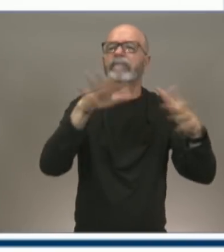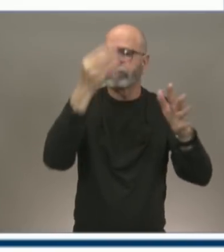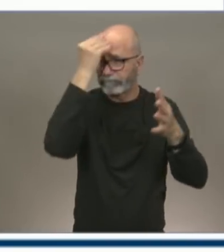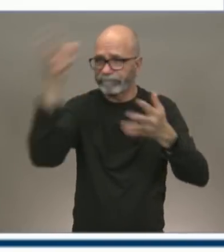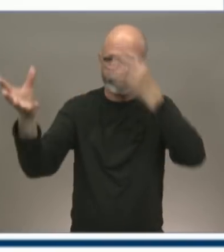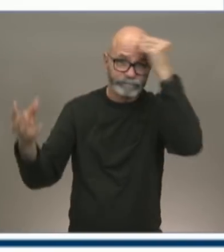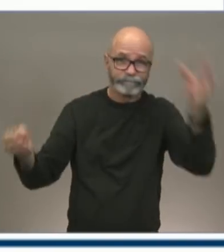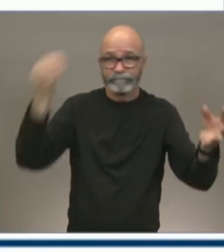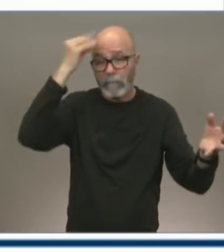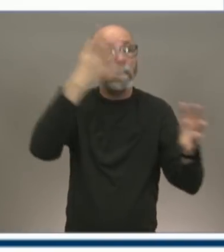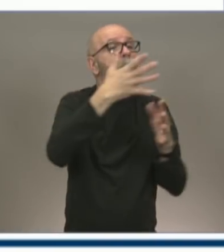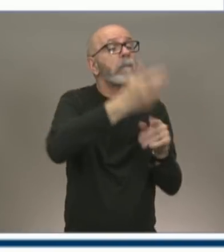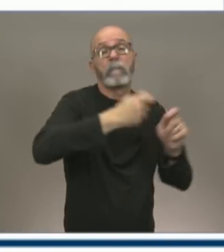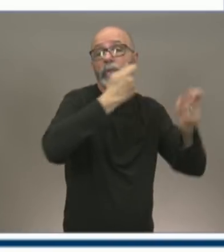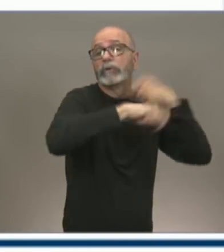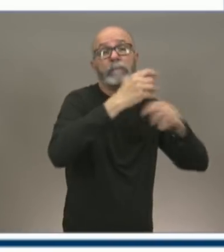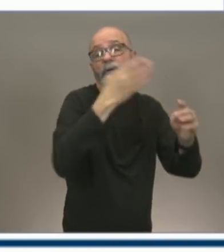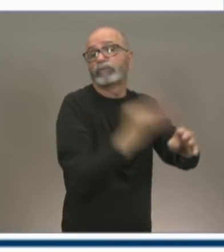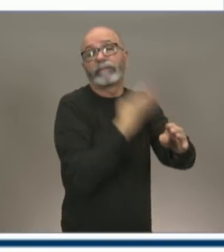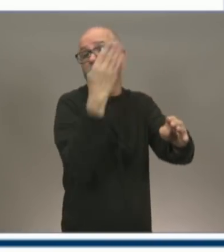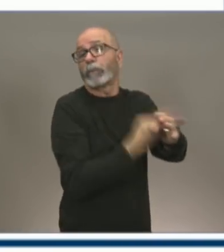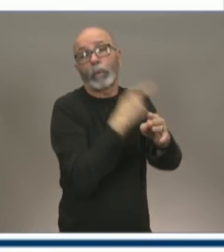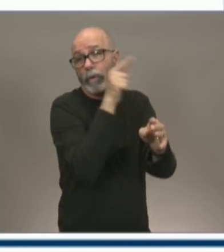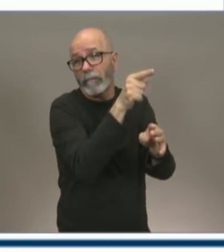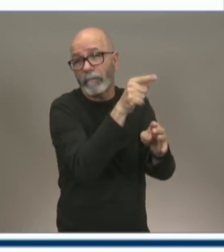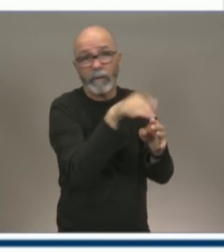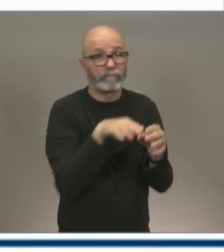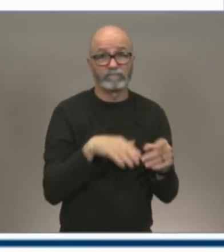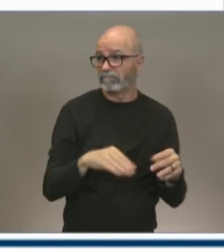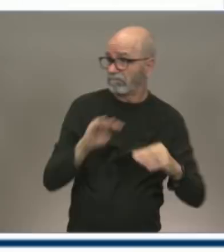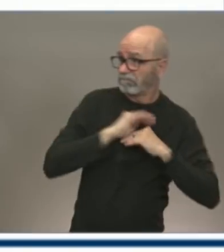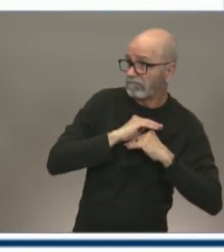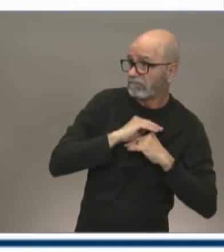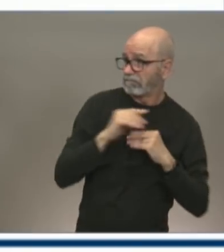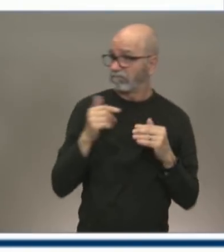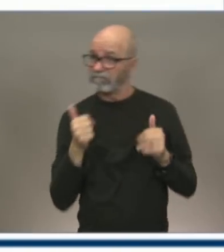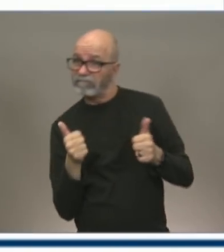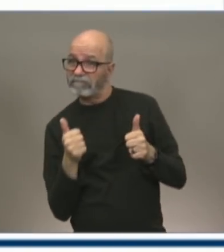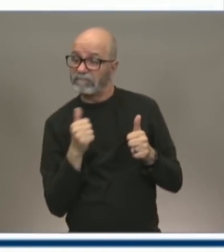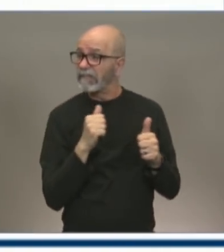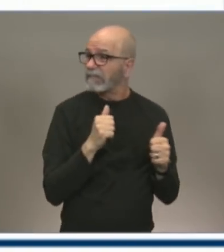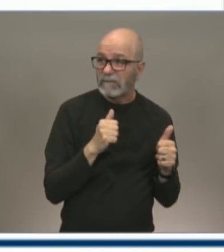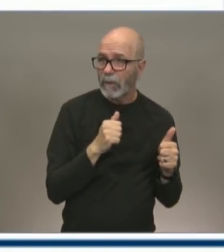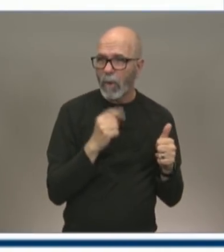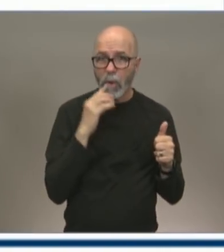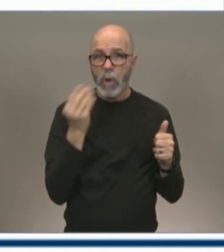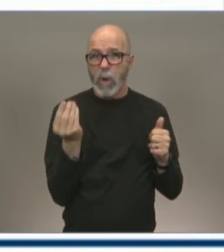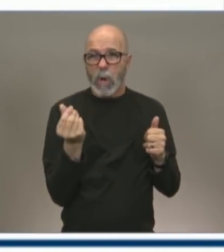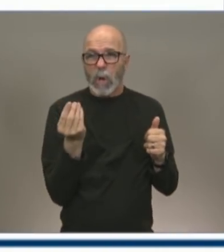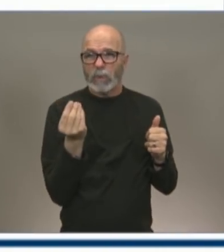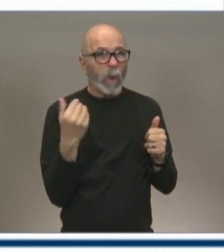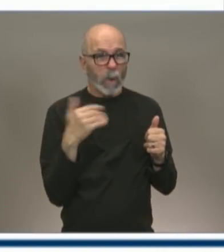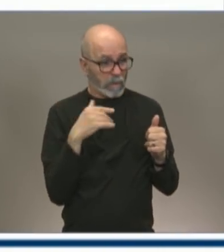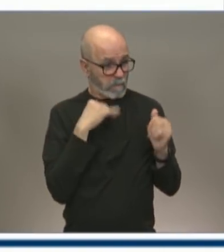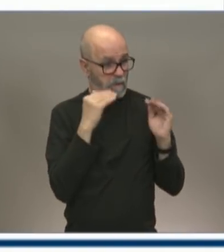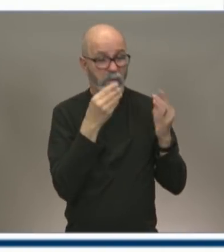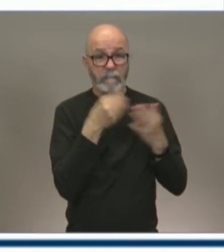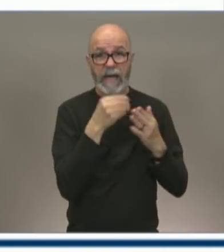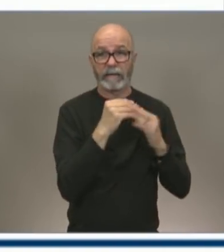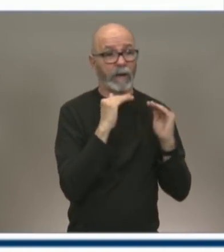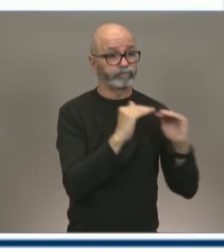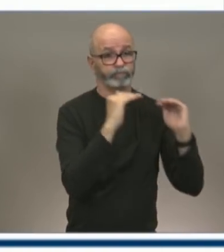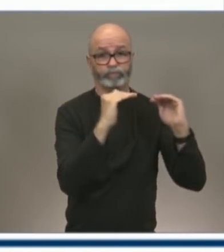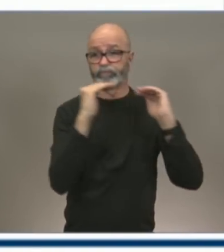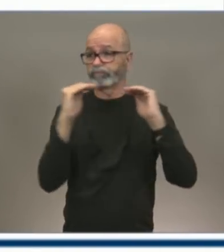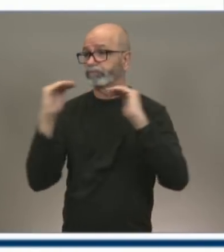or extension would suffice, or whether or not it will cost almost as much as replacing the building. But that